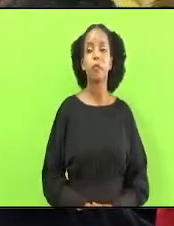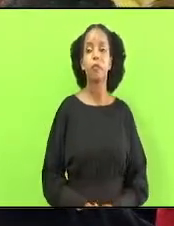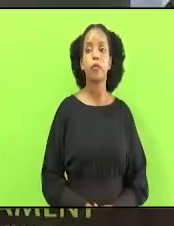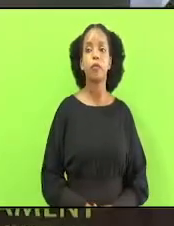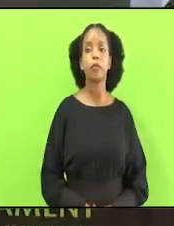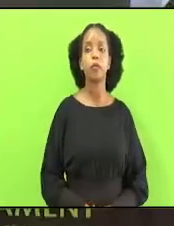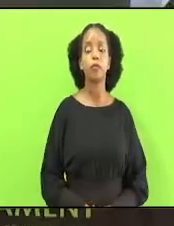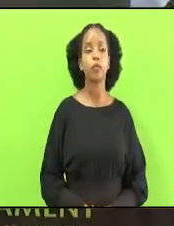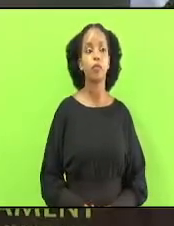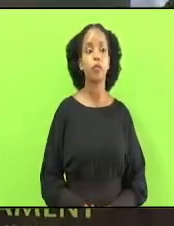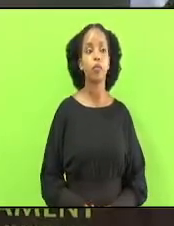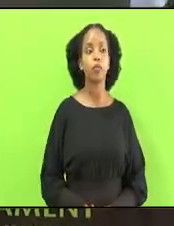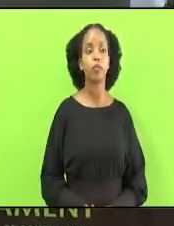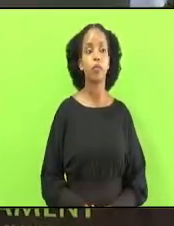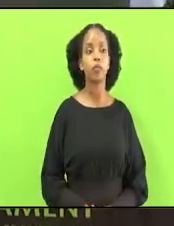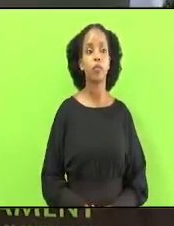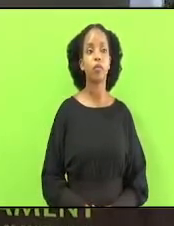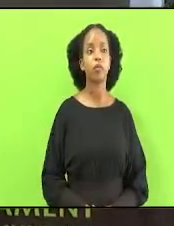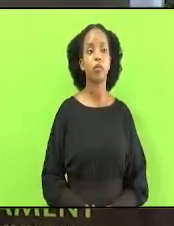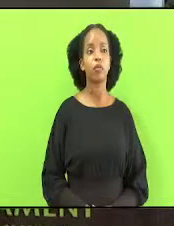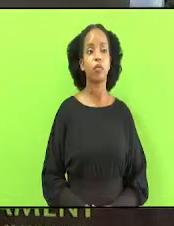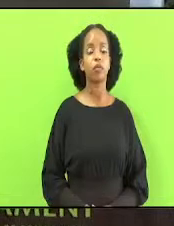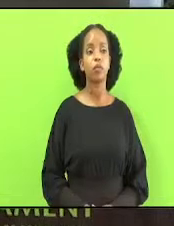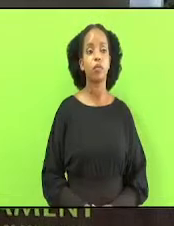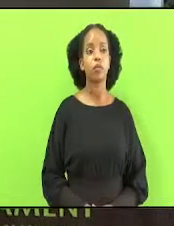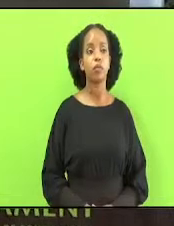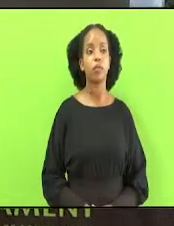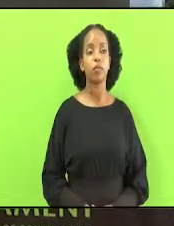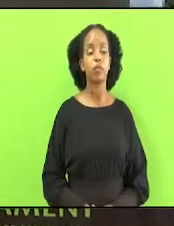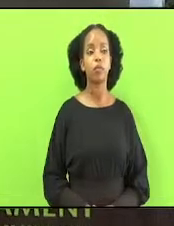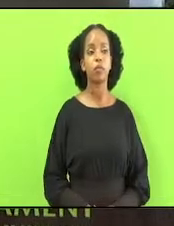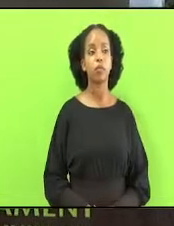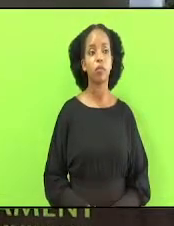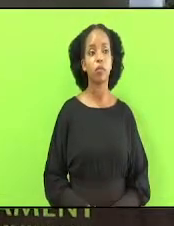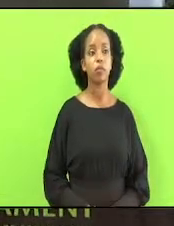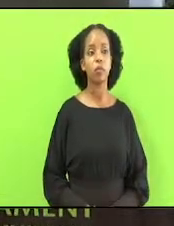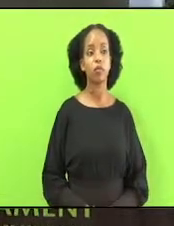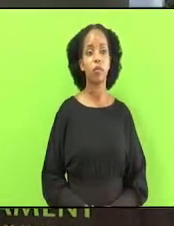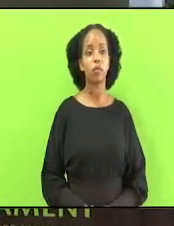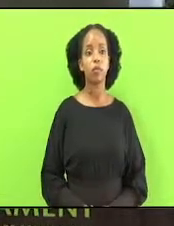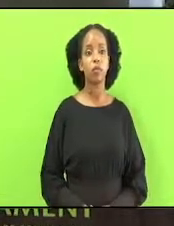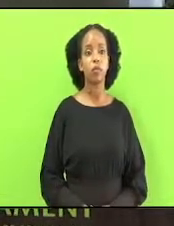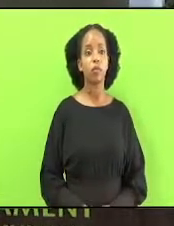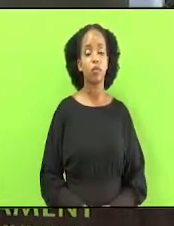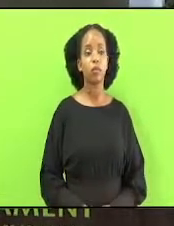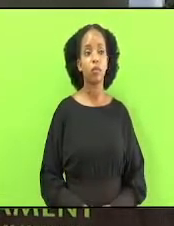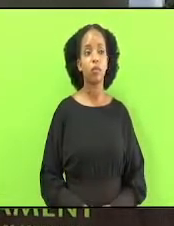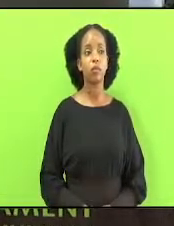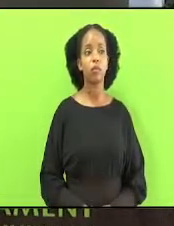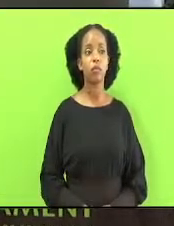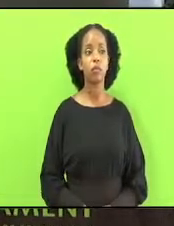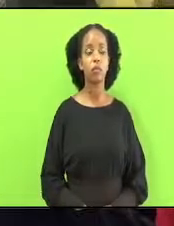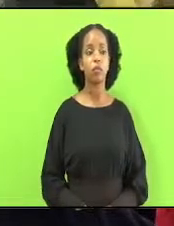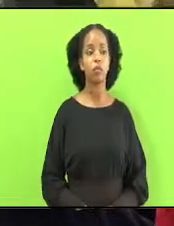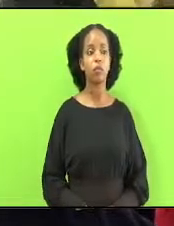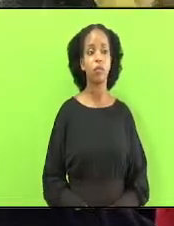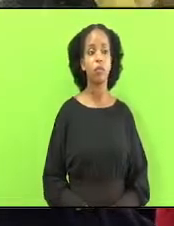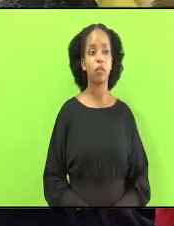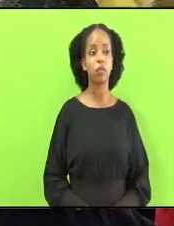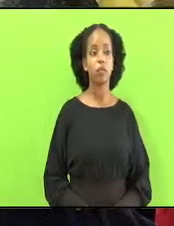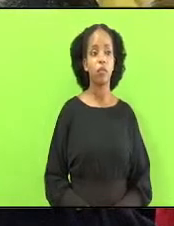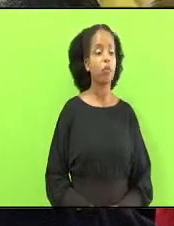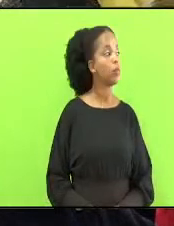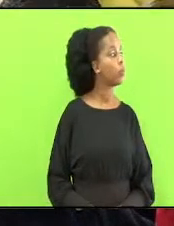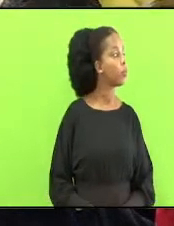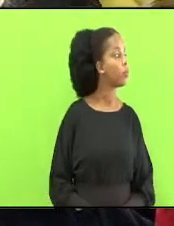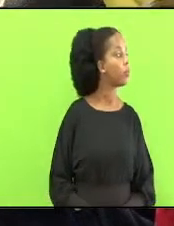very huge, and it has got a lot of animals. But what I found is that the biggest problem